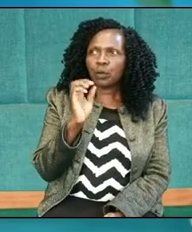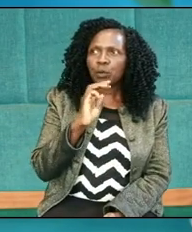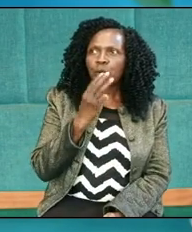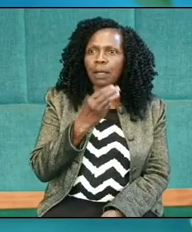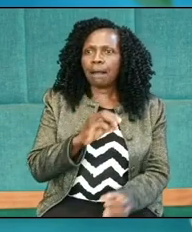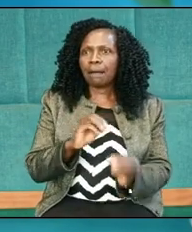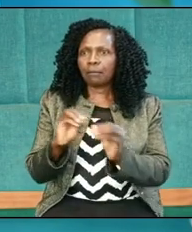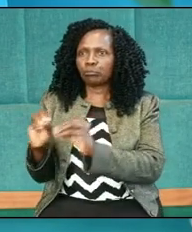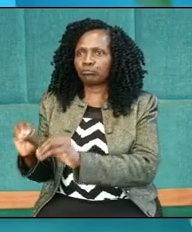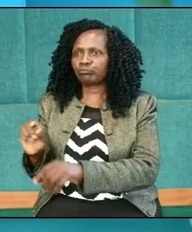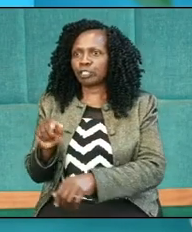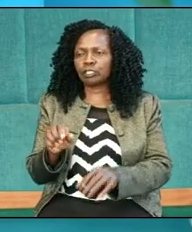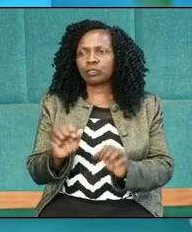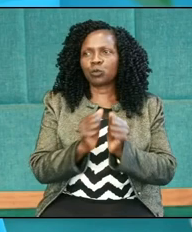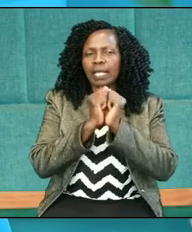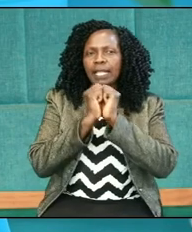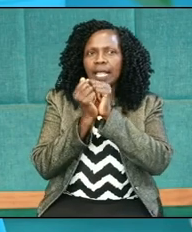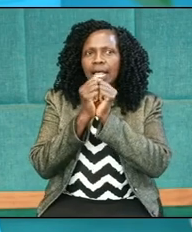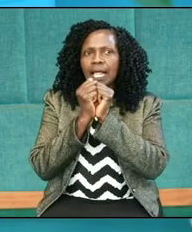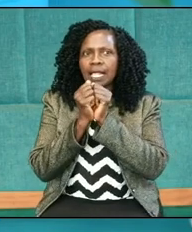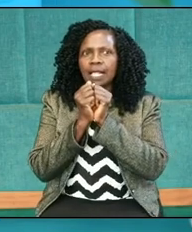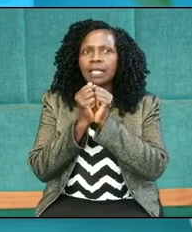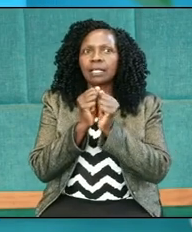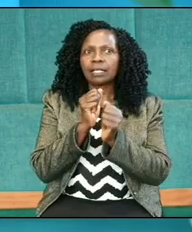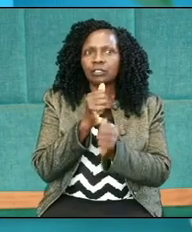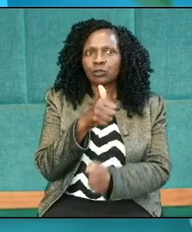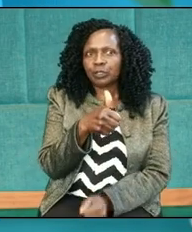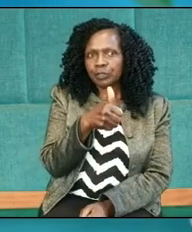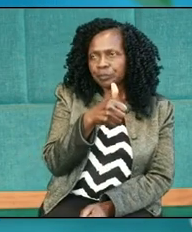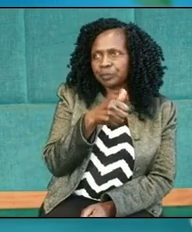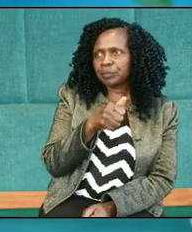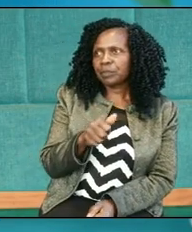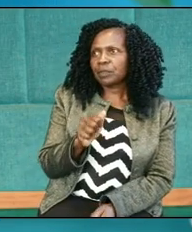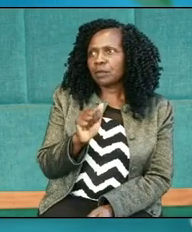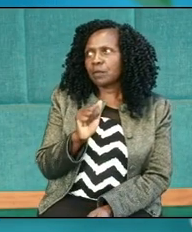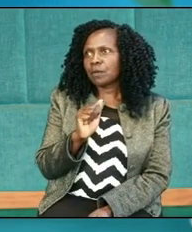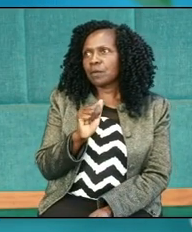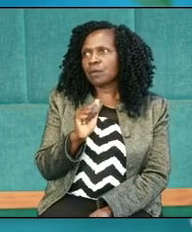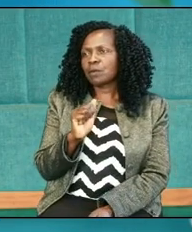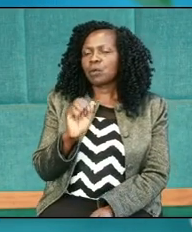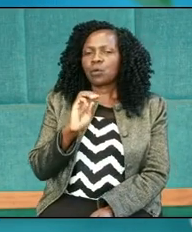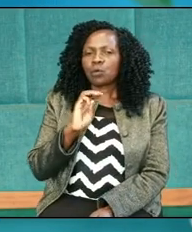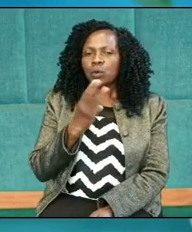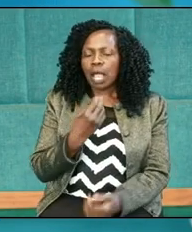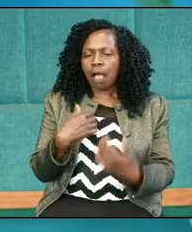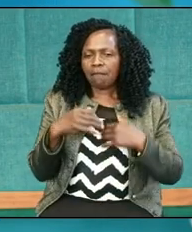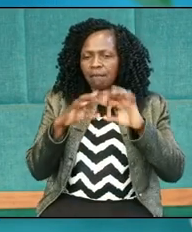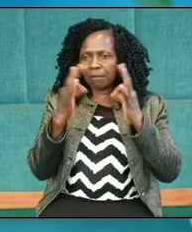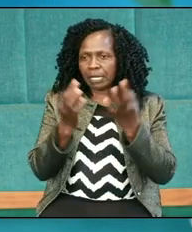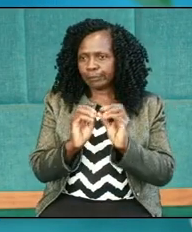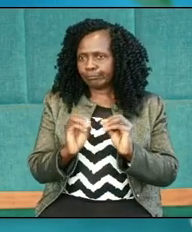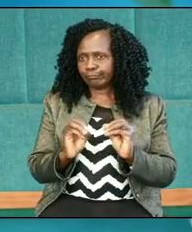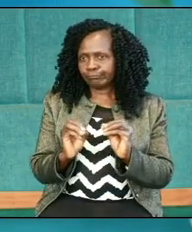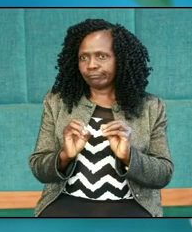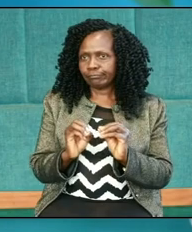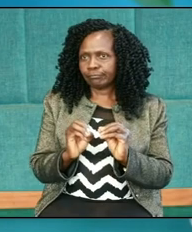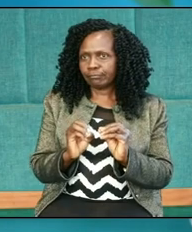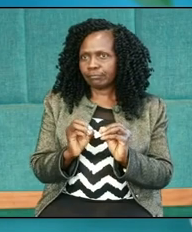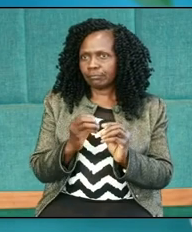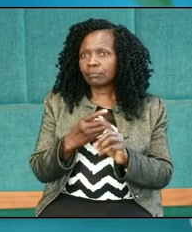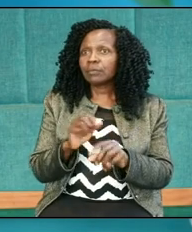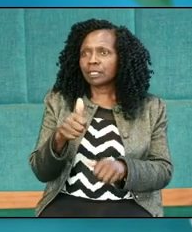are putting this together. You cannot have hope for families unless your